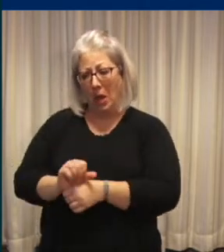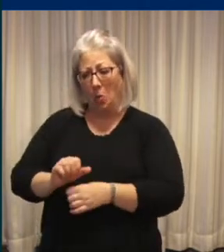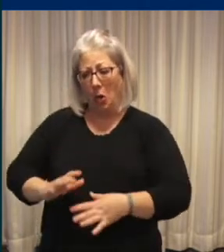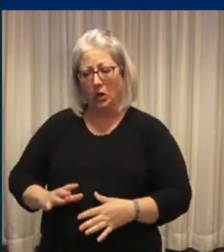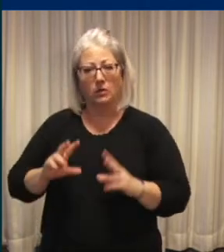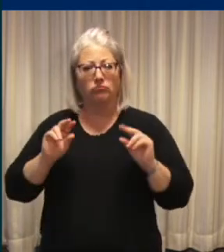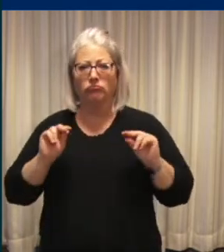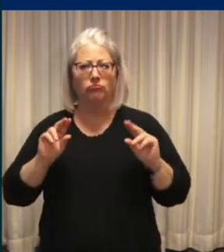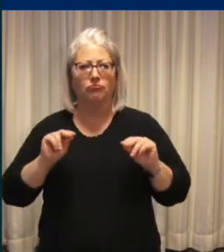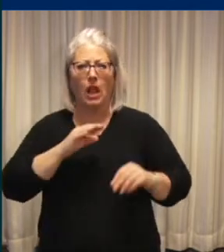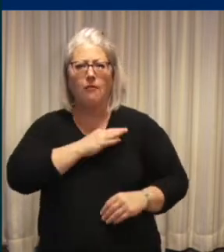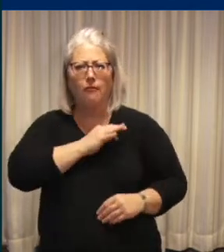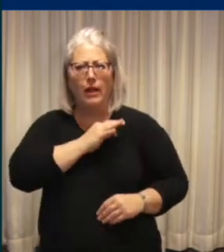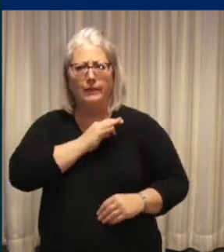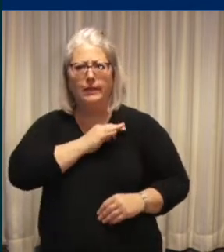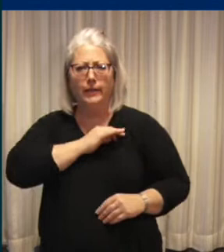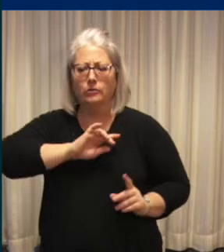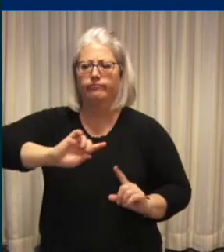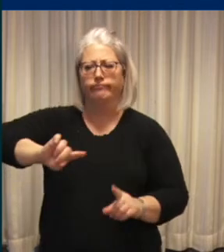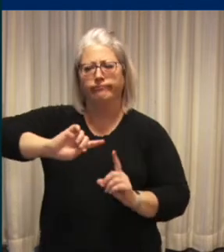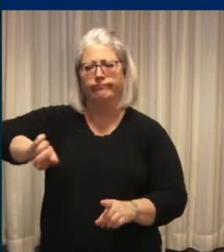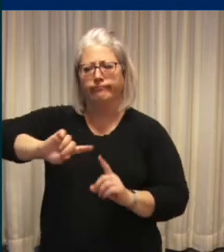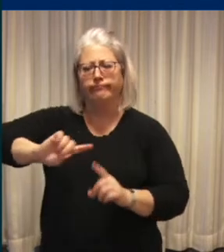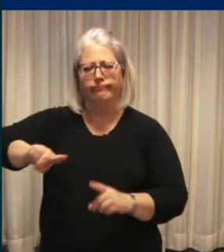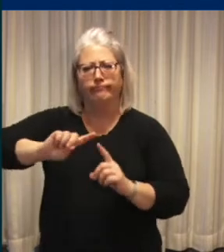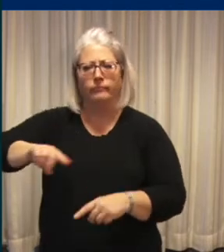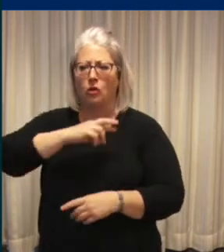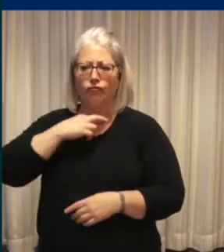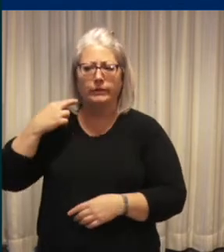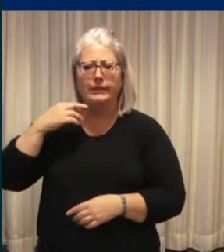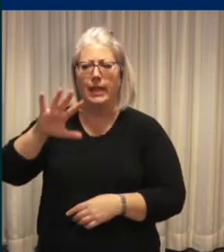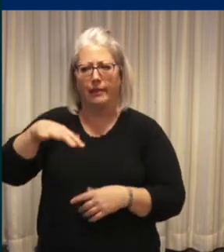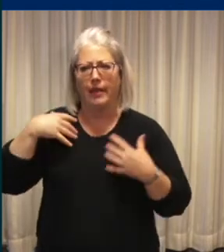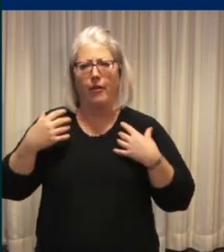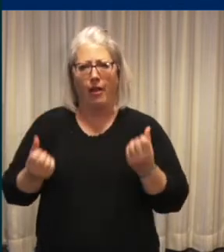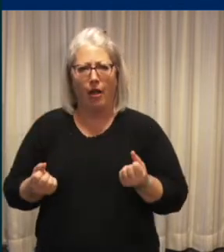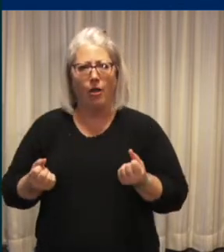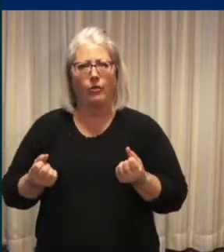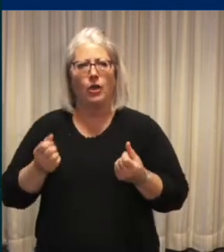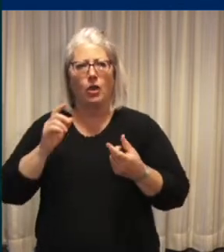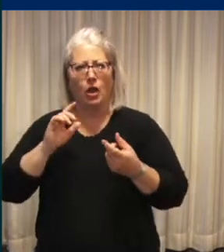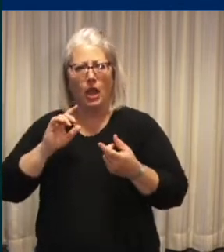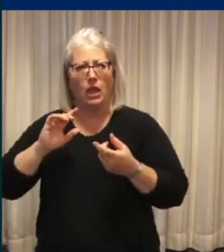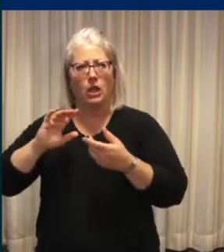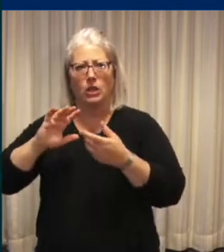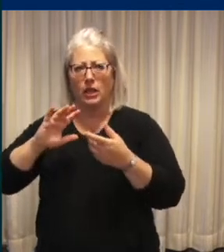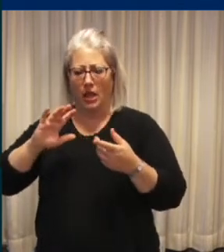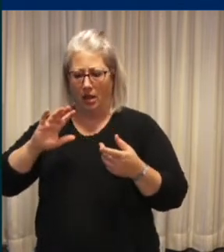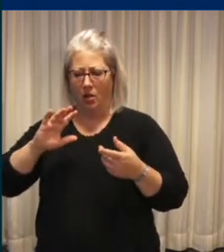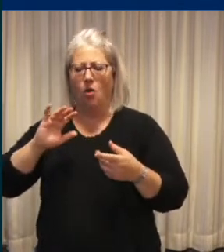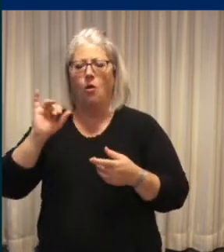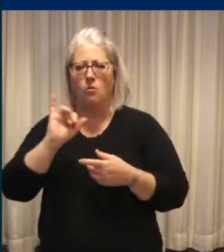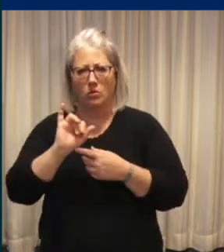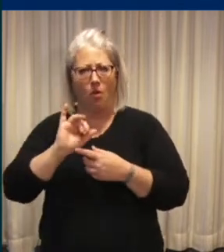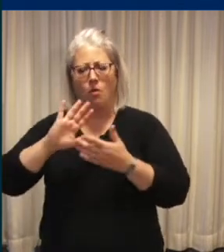staff as well, going out there and risking their health to get food to folks that need help.